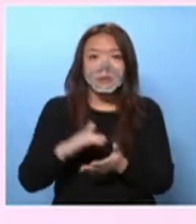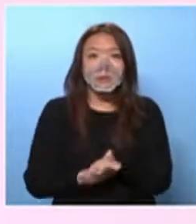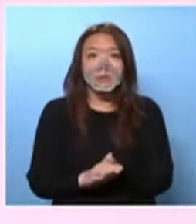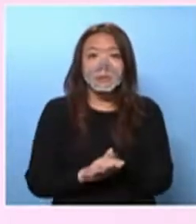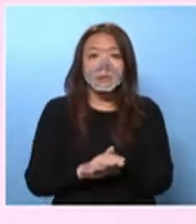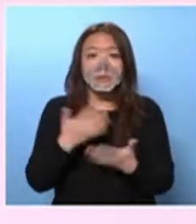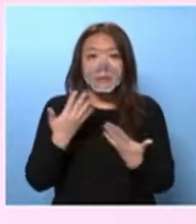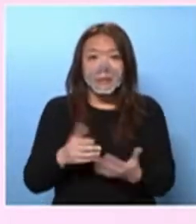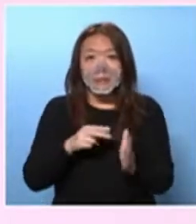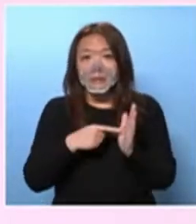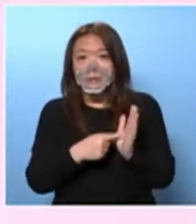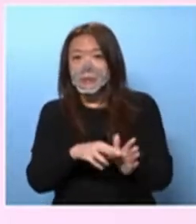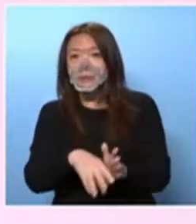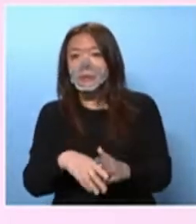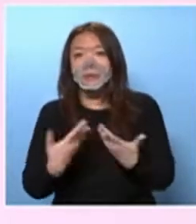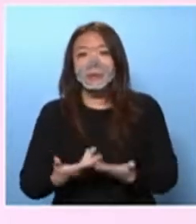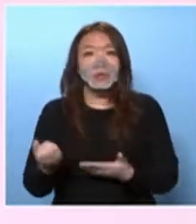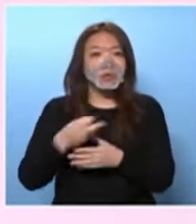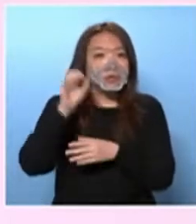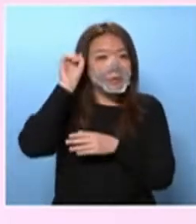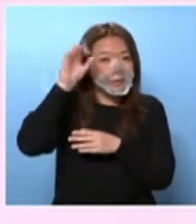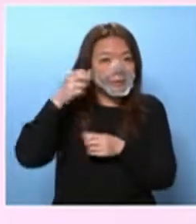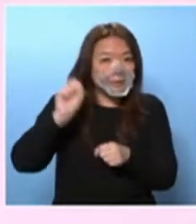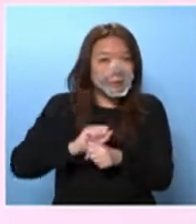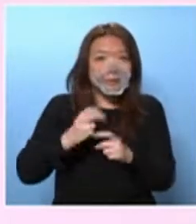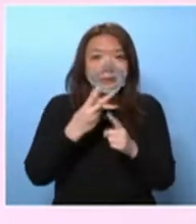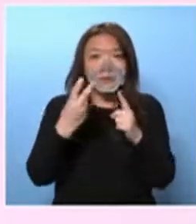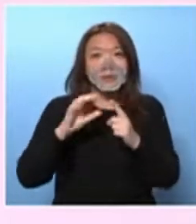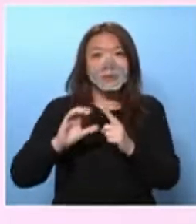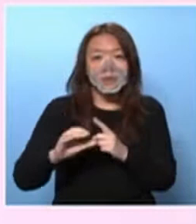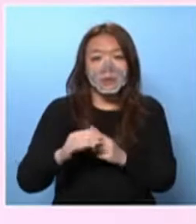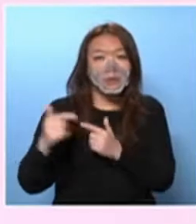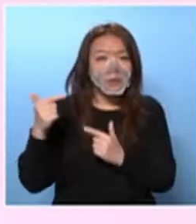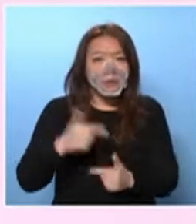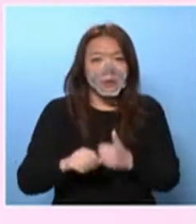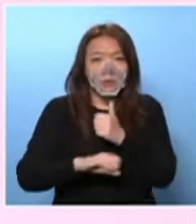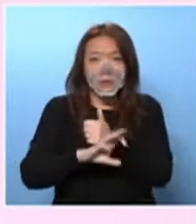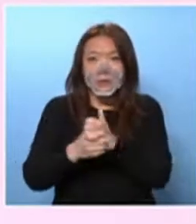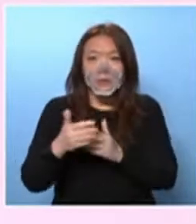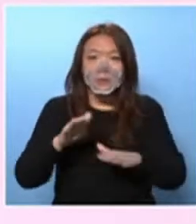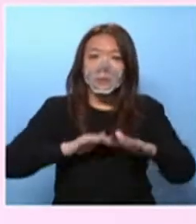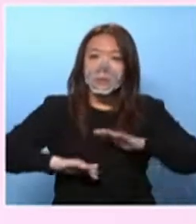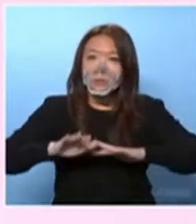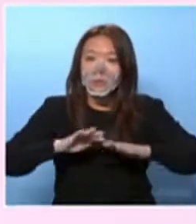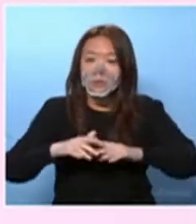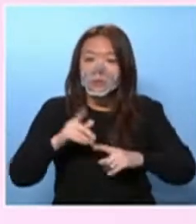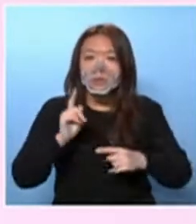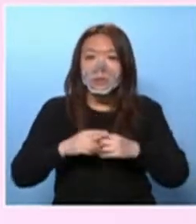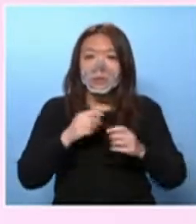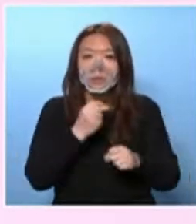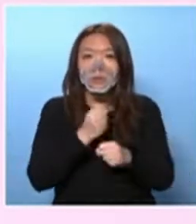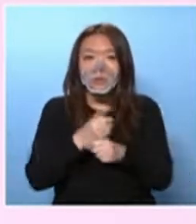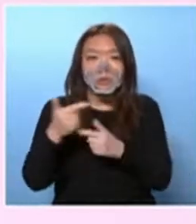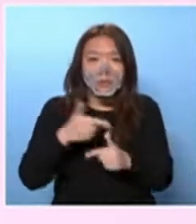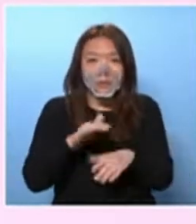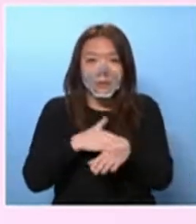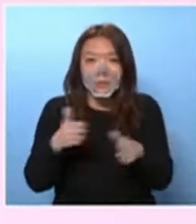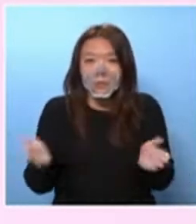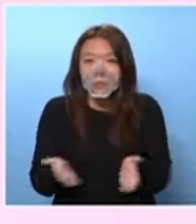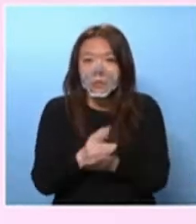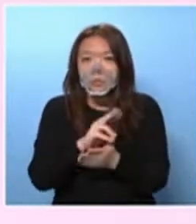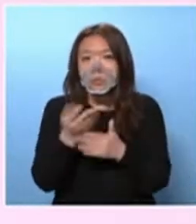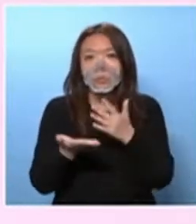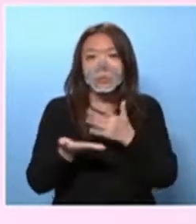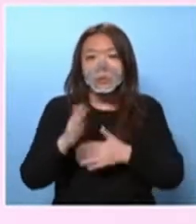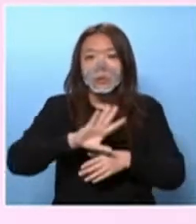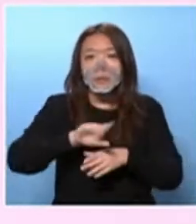to adopt new technology. After operating for more than 3 years, the CITF is delivering results, and I propose to inject another $1.2 billion for